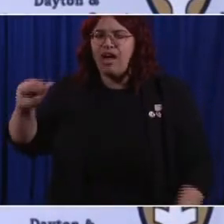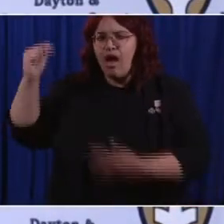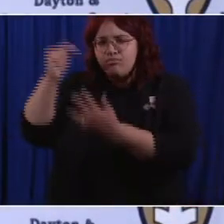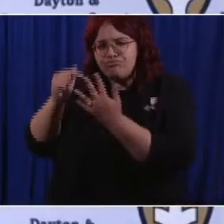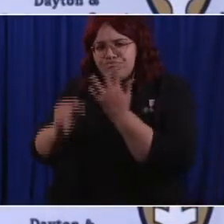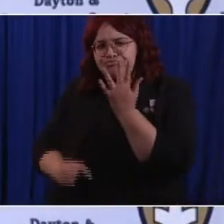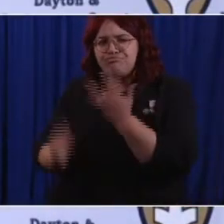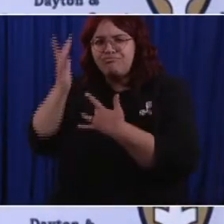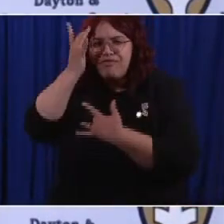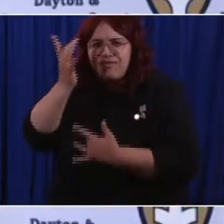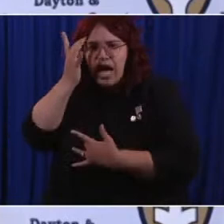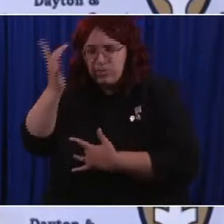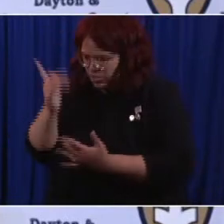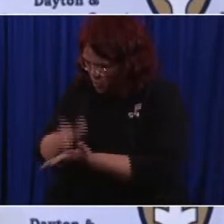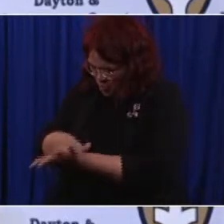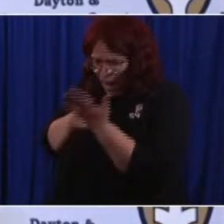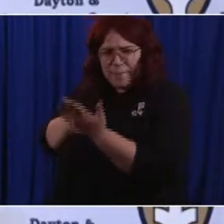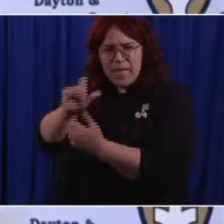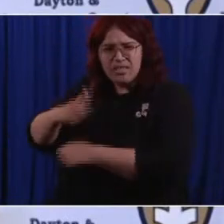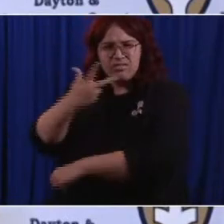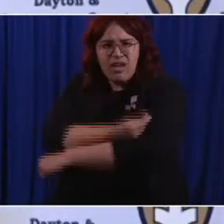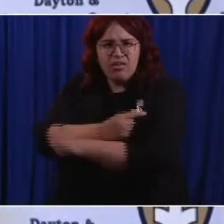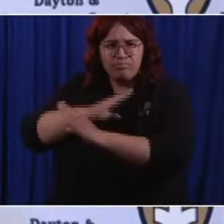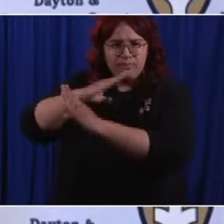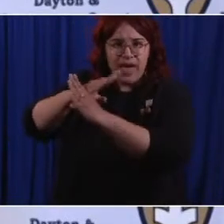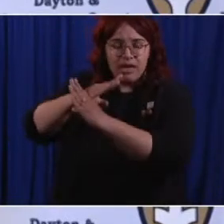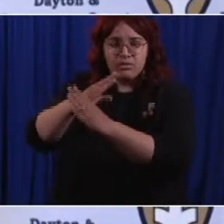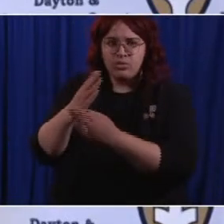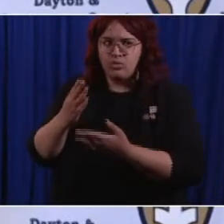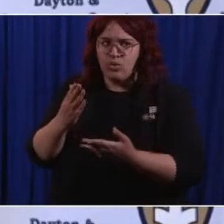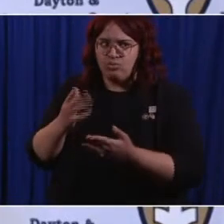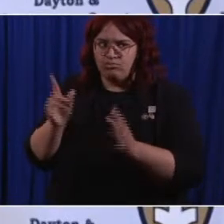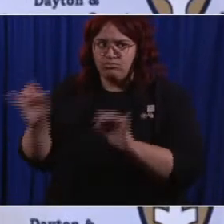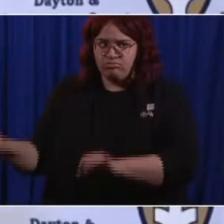to have this as an ongoing problem?